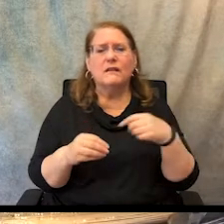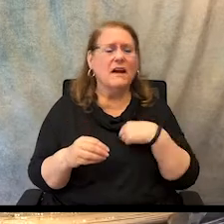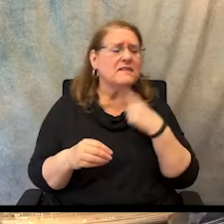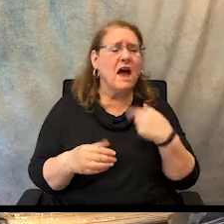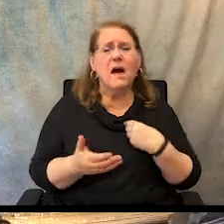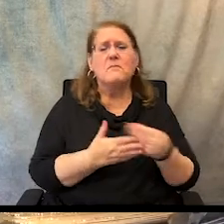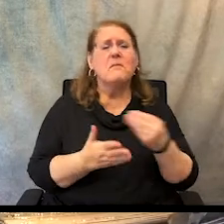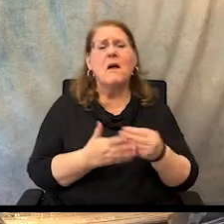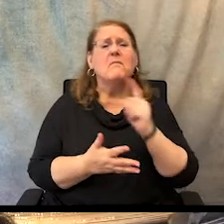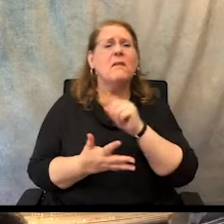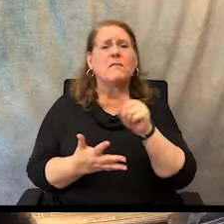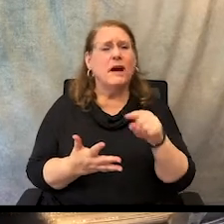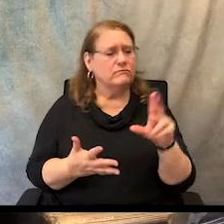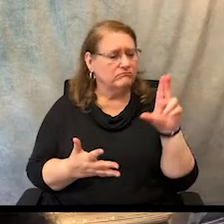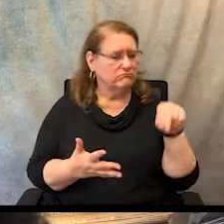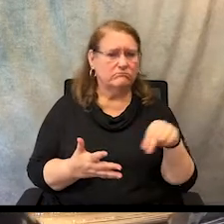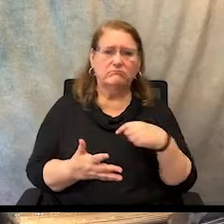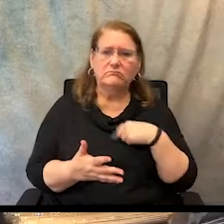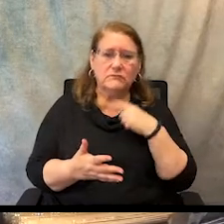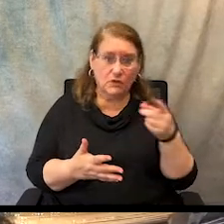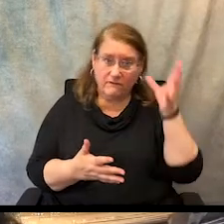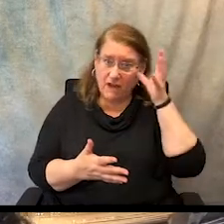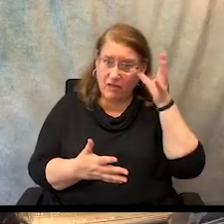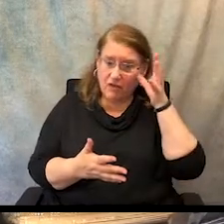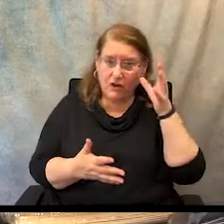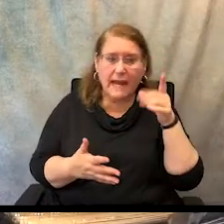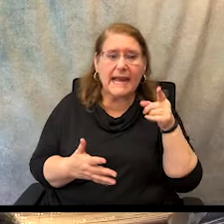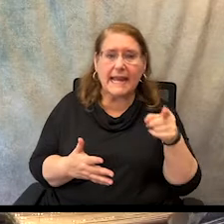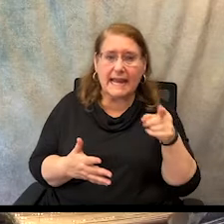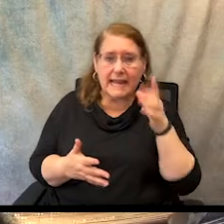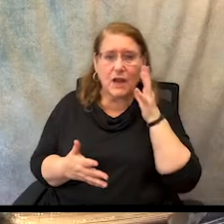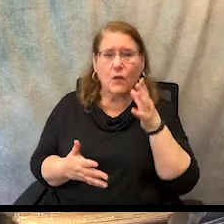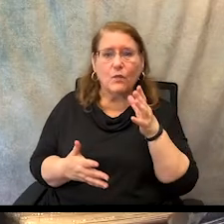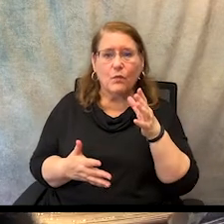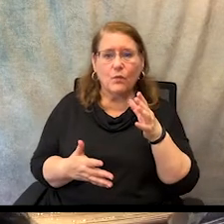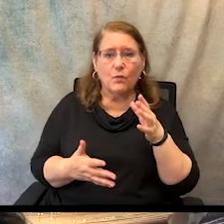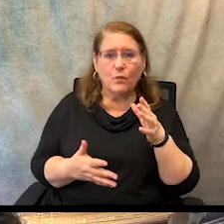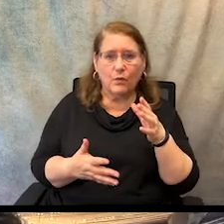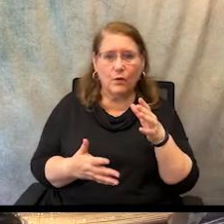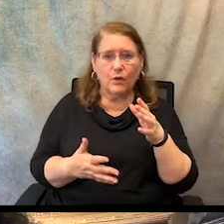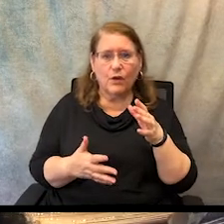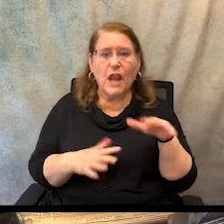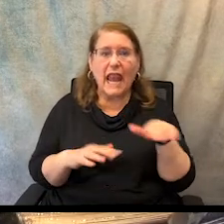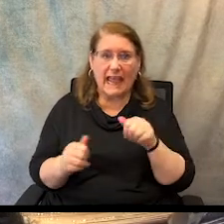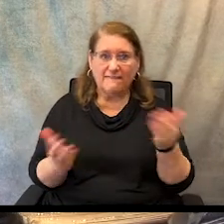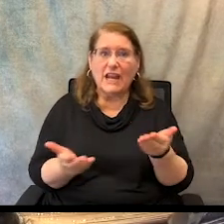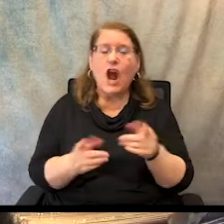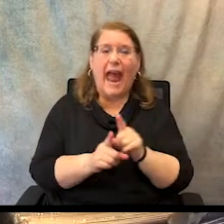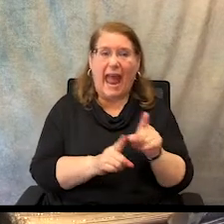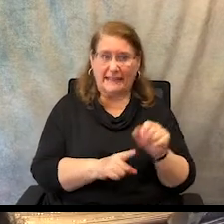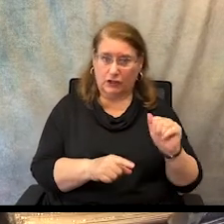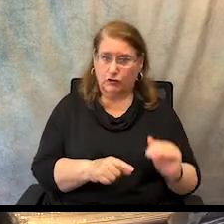him that, you know, I will buy you this and that. No way. And I told his father, he will leave his child as a